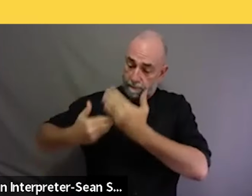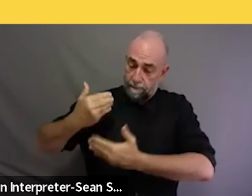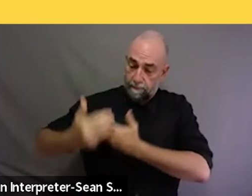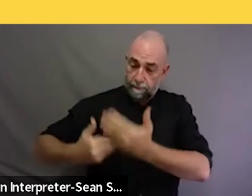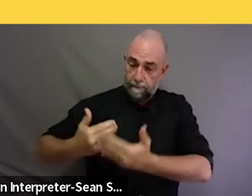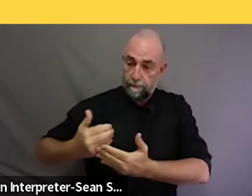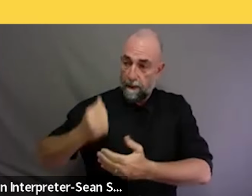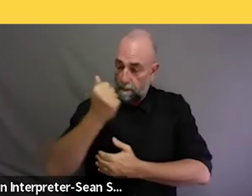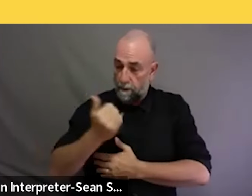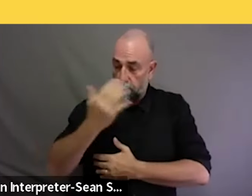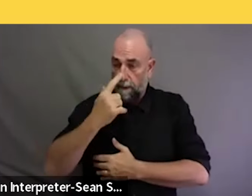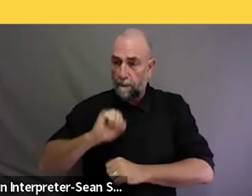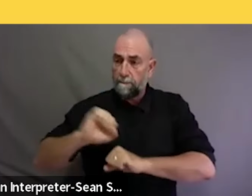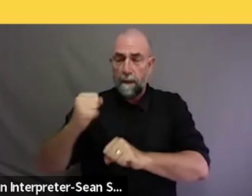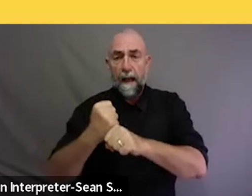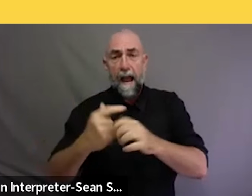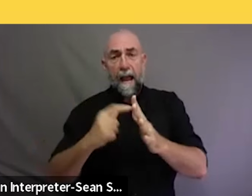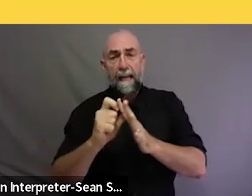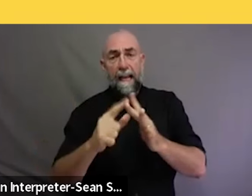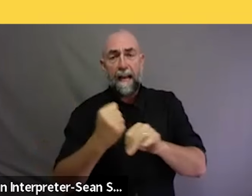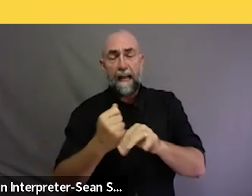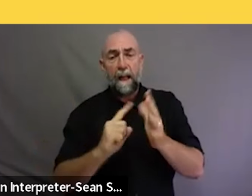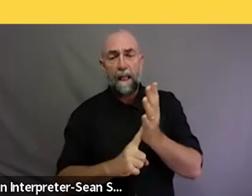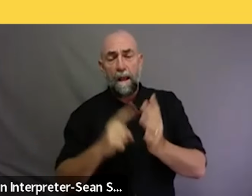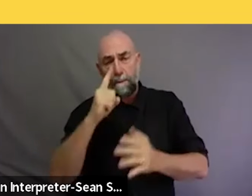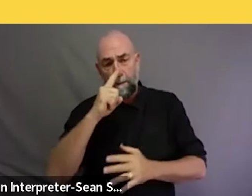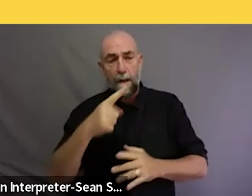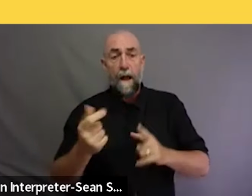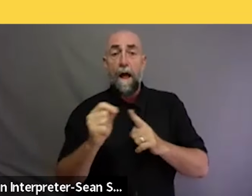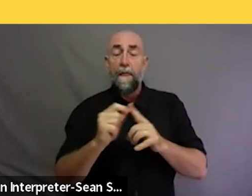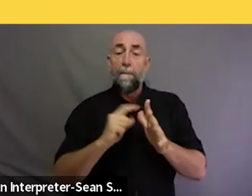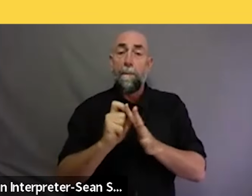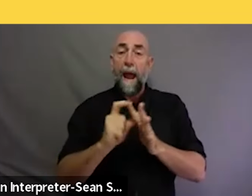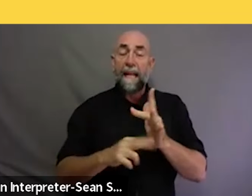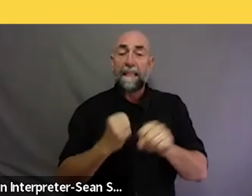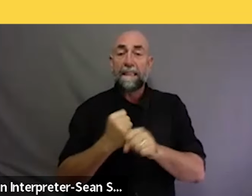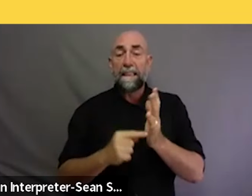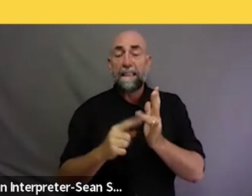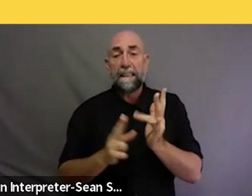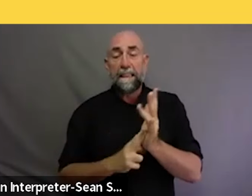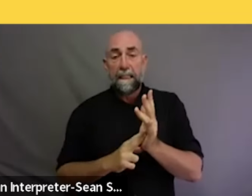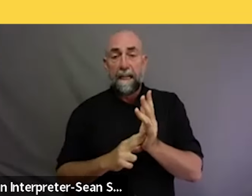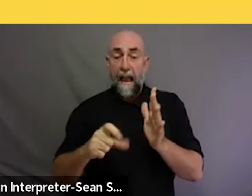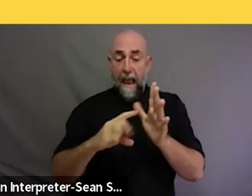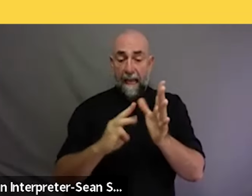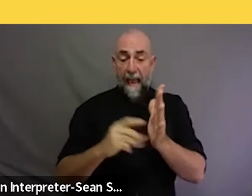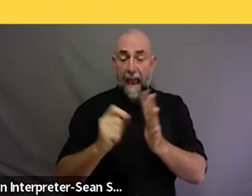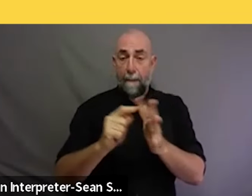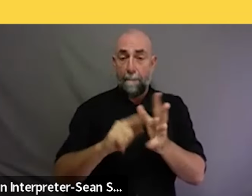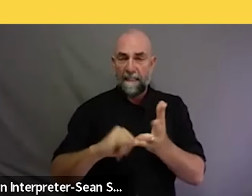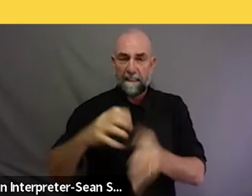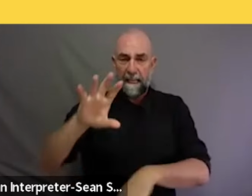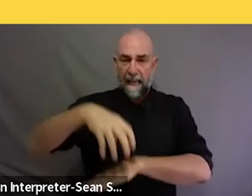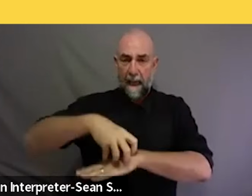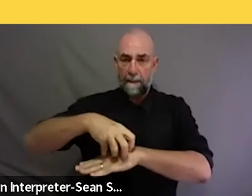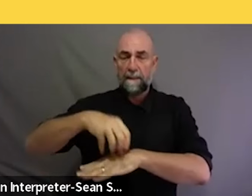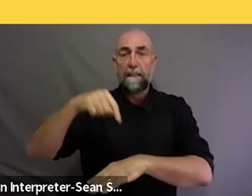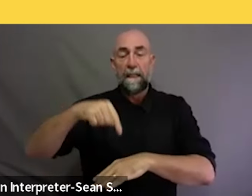people. The Paddington campus, sometimes called the Creative Campus of UNSW, has long been a place